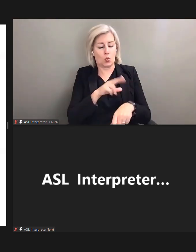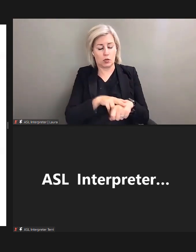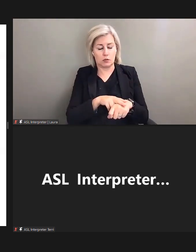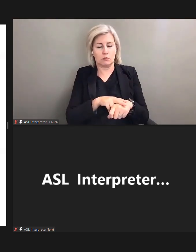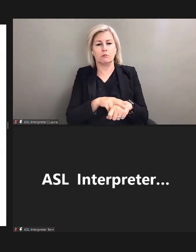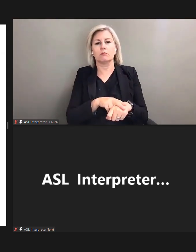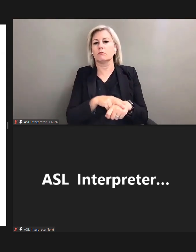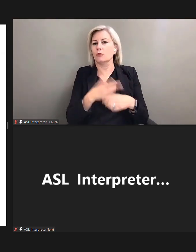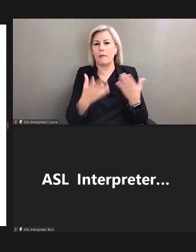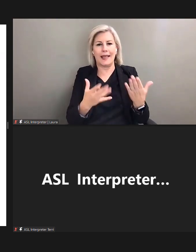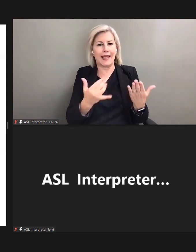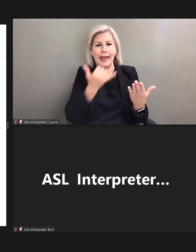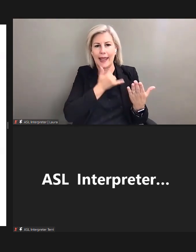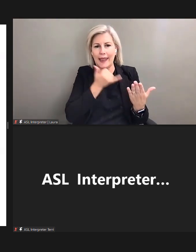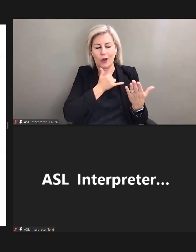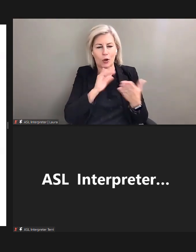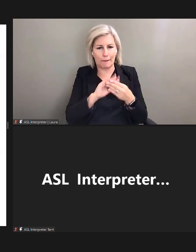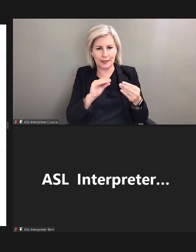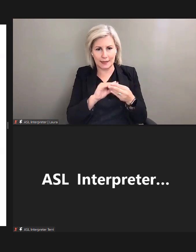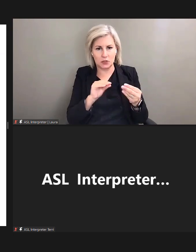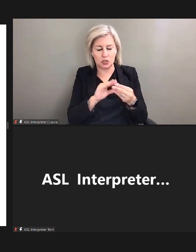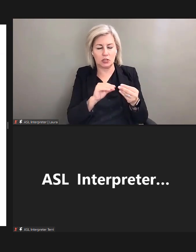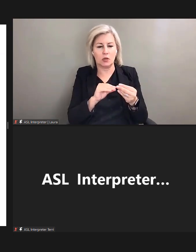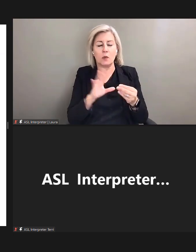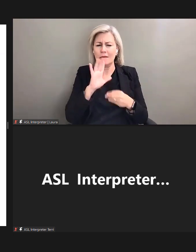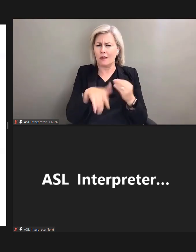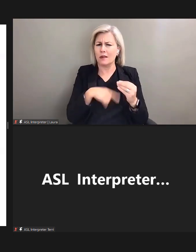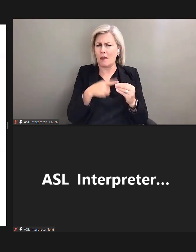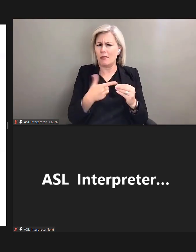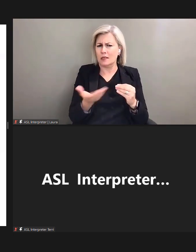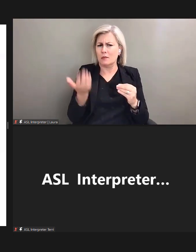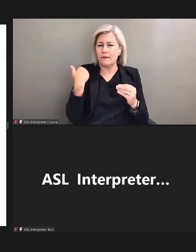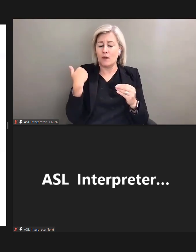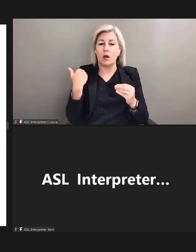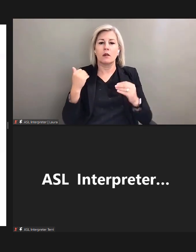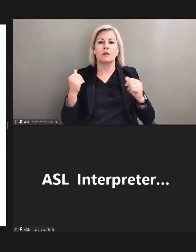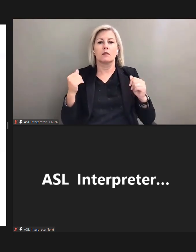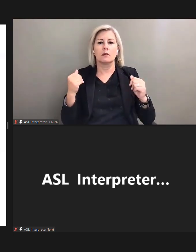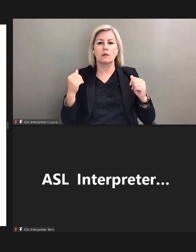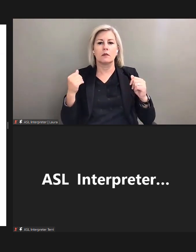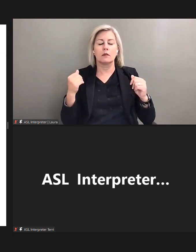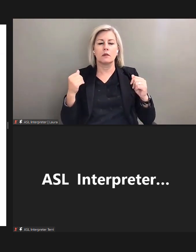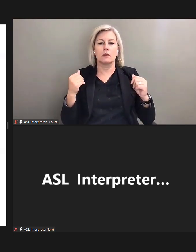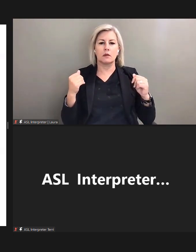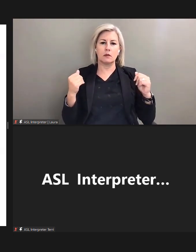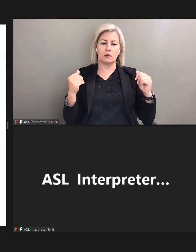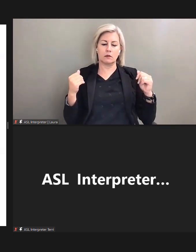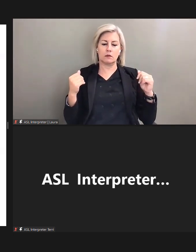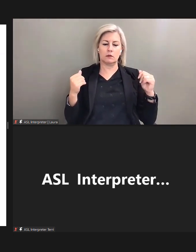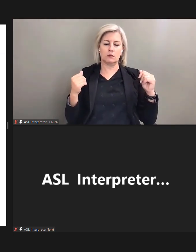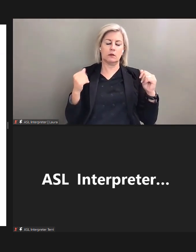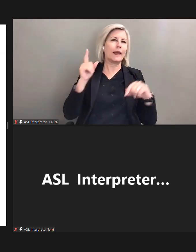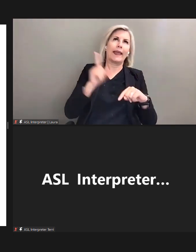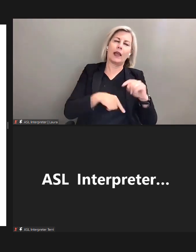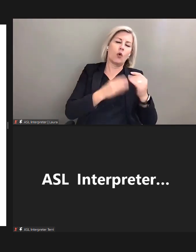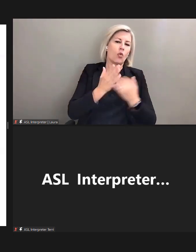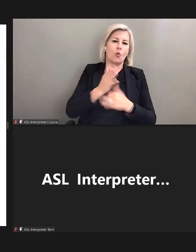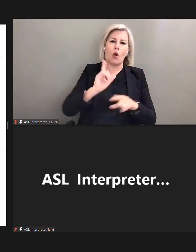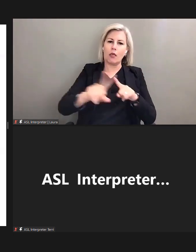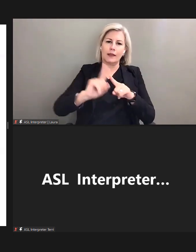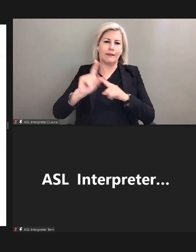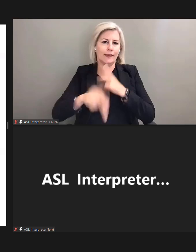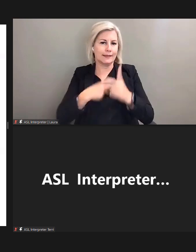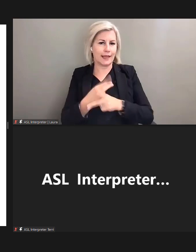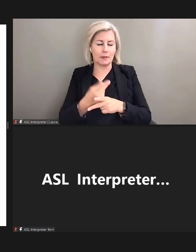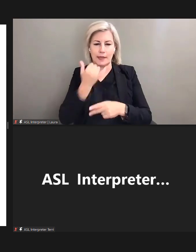get an error message, and we referred to this earlier, and we can't go through all of the different error